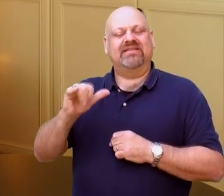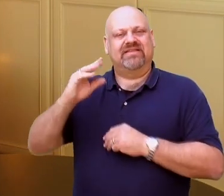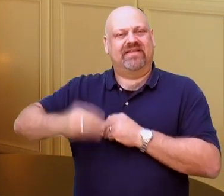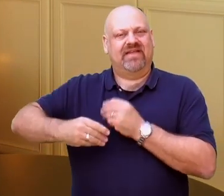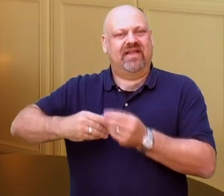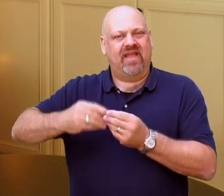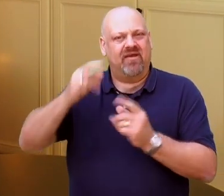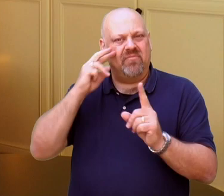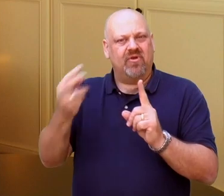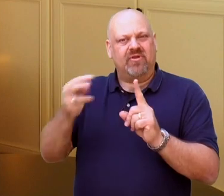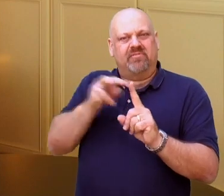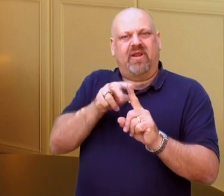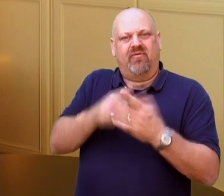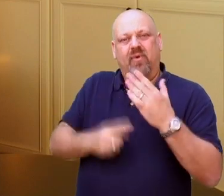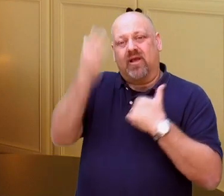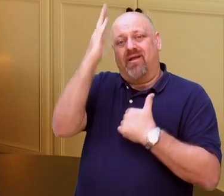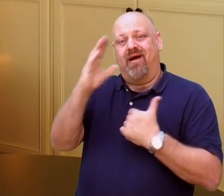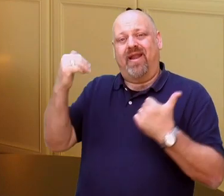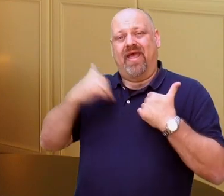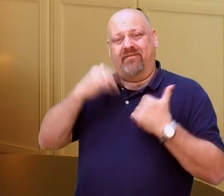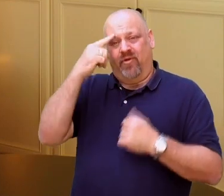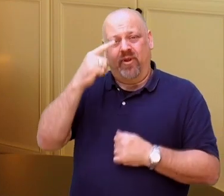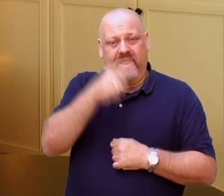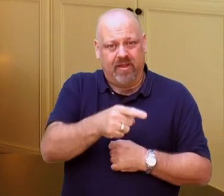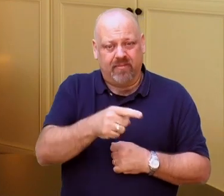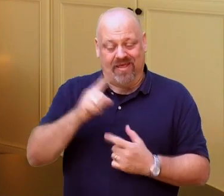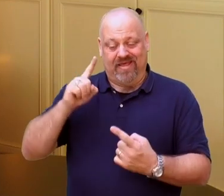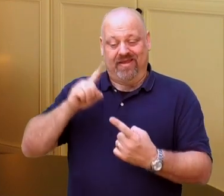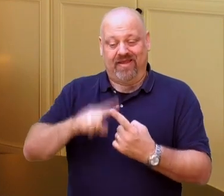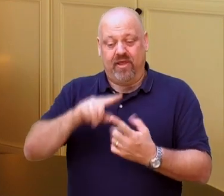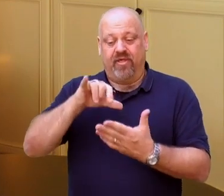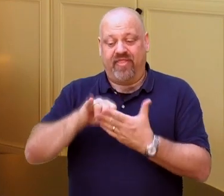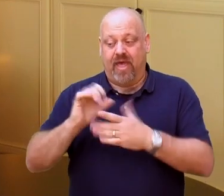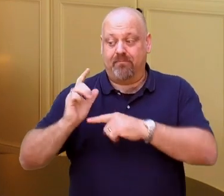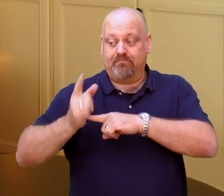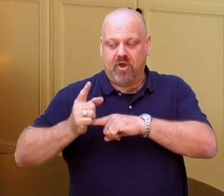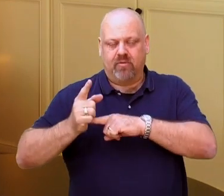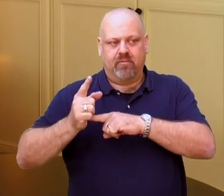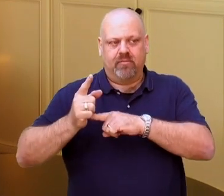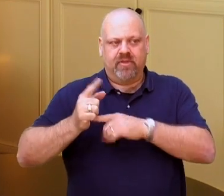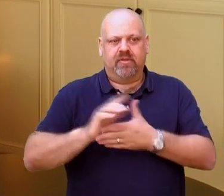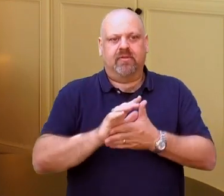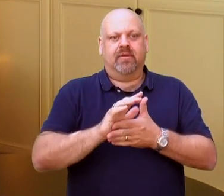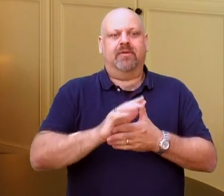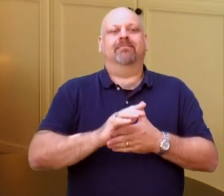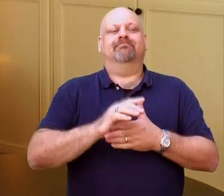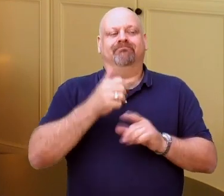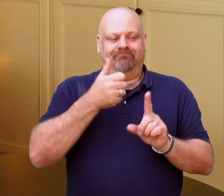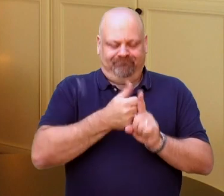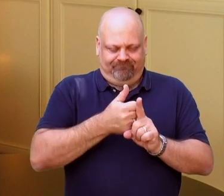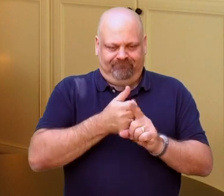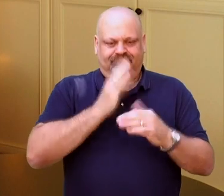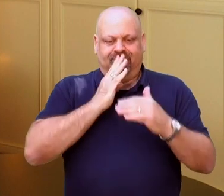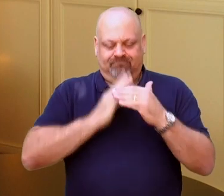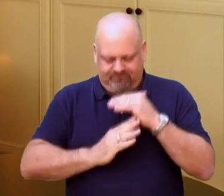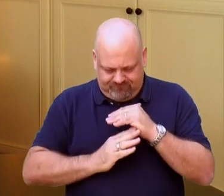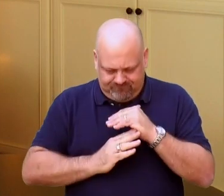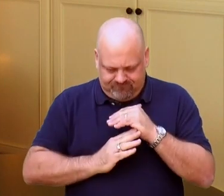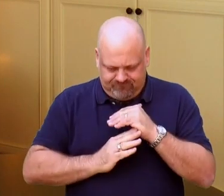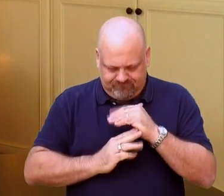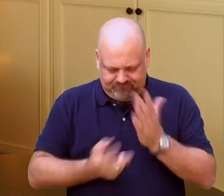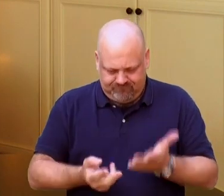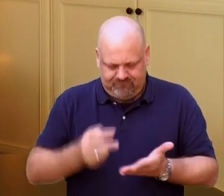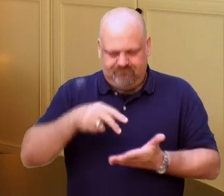of perspective that God had for him until the moment when he humbled himself and got